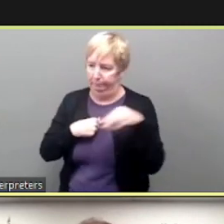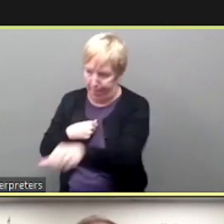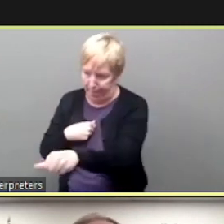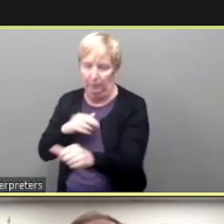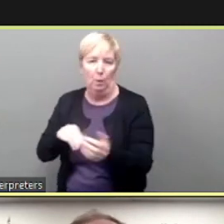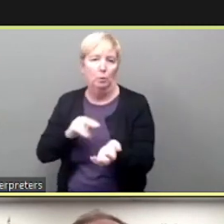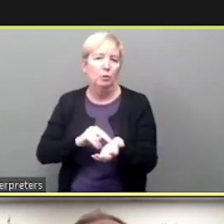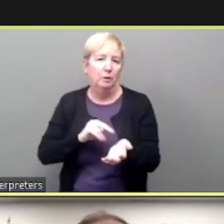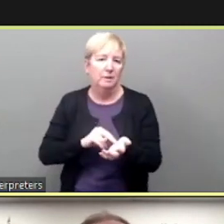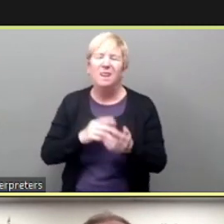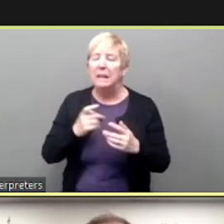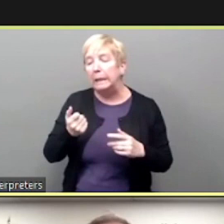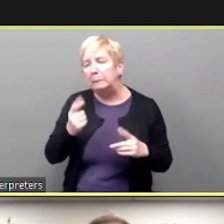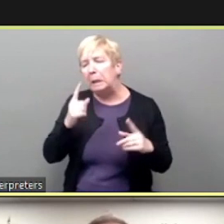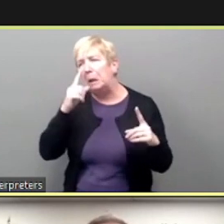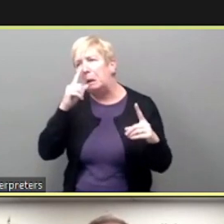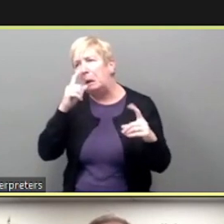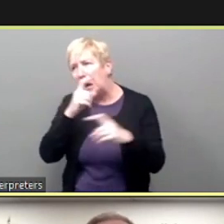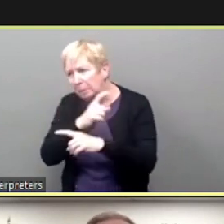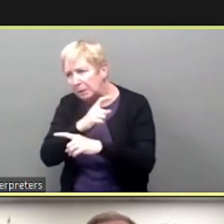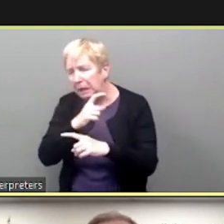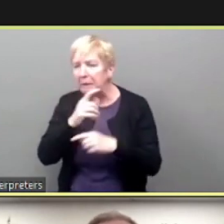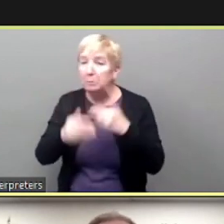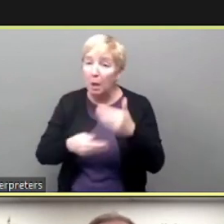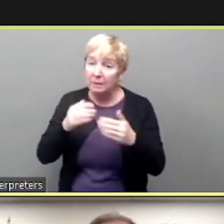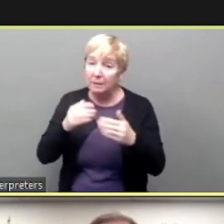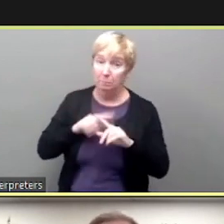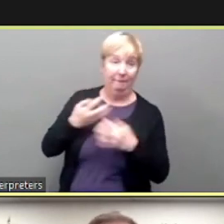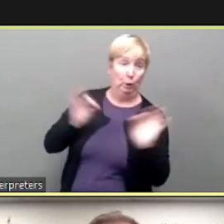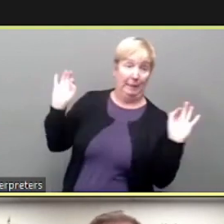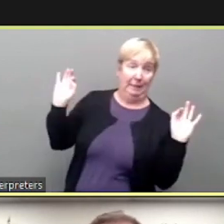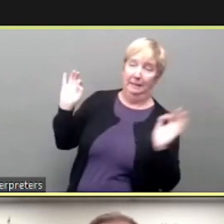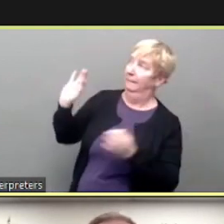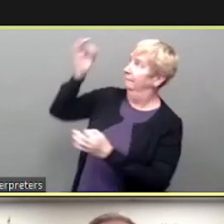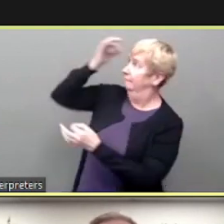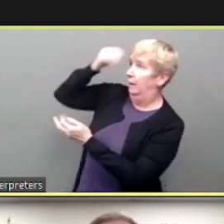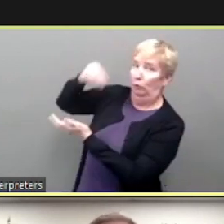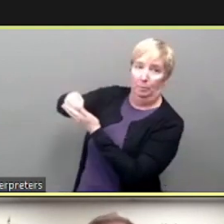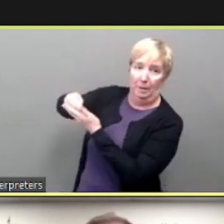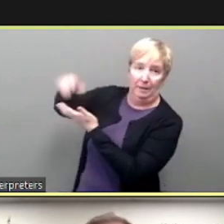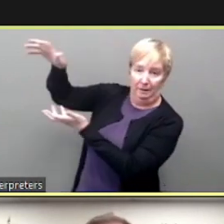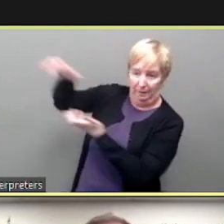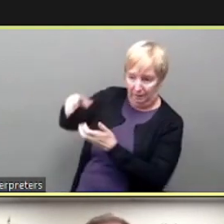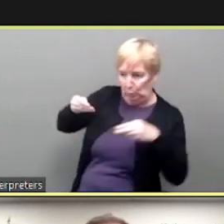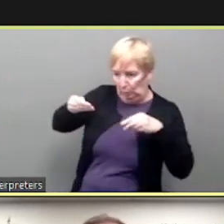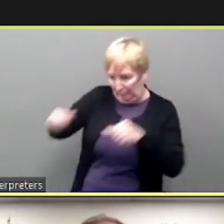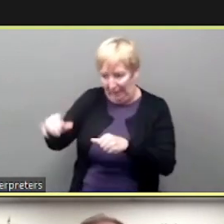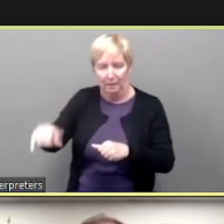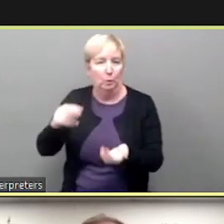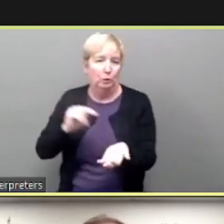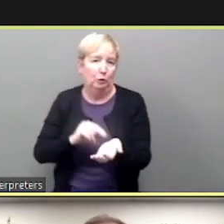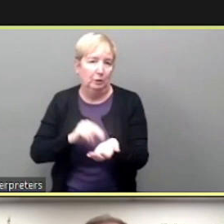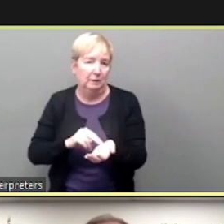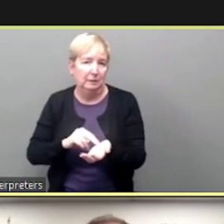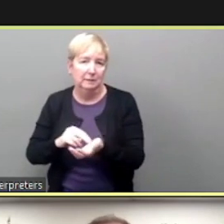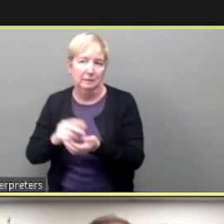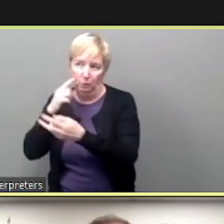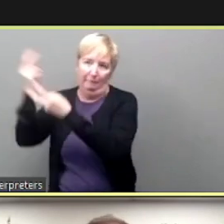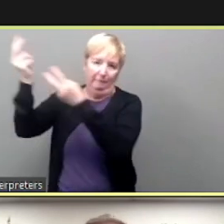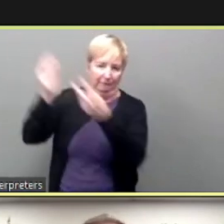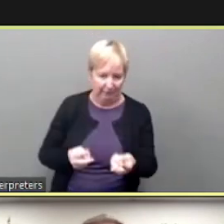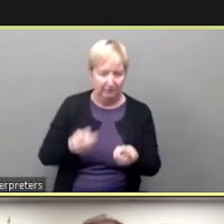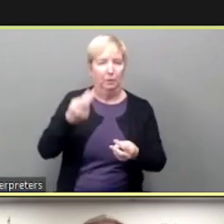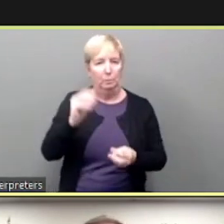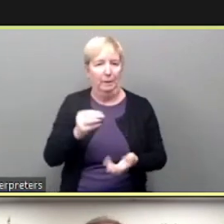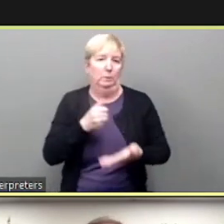process is a little bit complicated, but again, it's free federal support for these efforts. And so we're working with our hospitals to go through